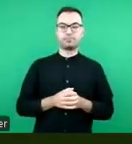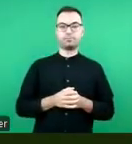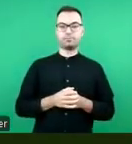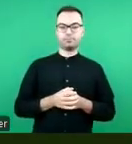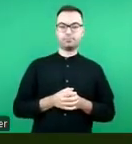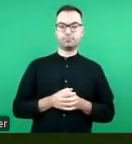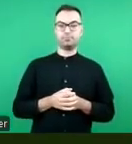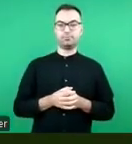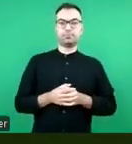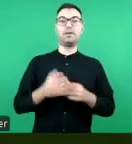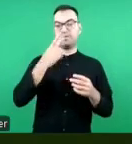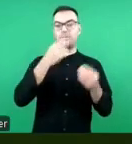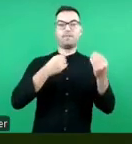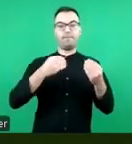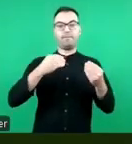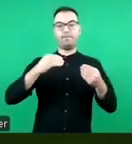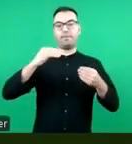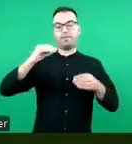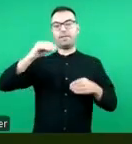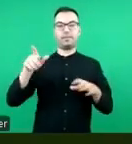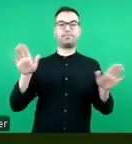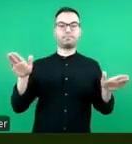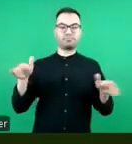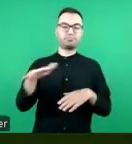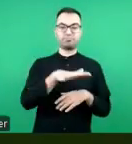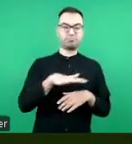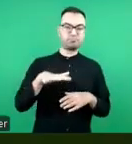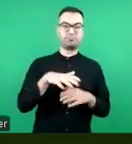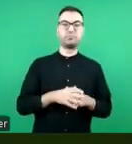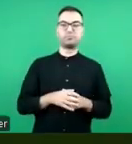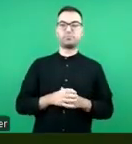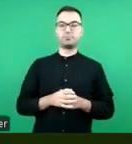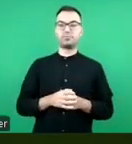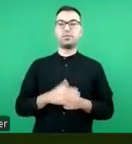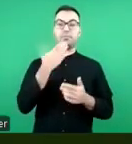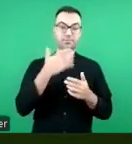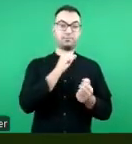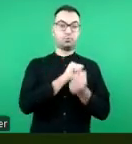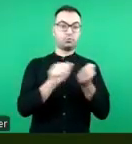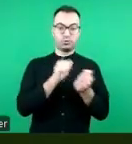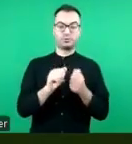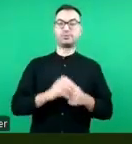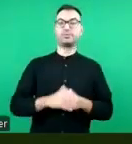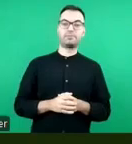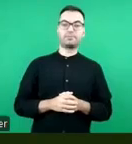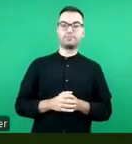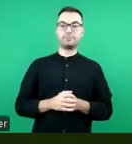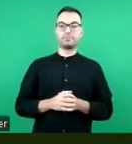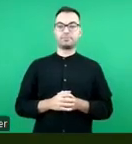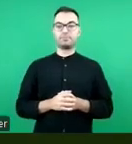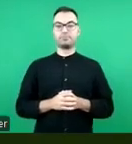more capercaillie records created by disturbances through this path. But of